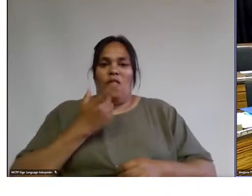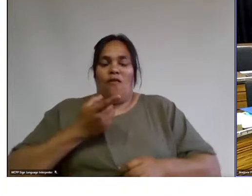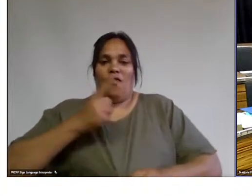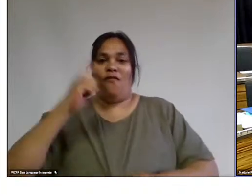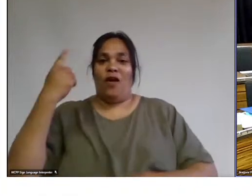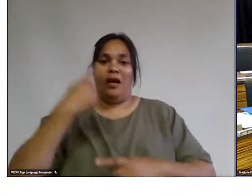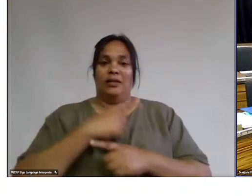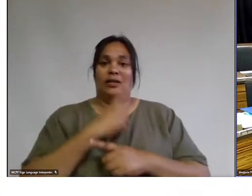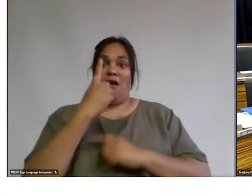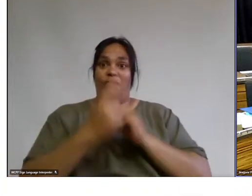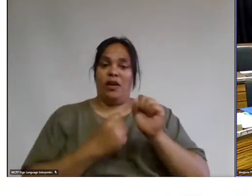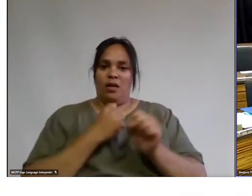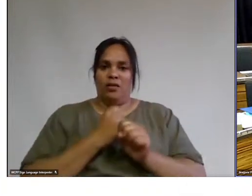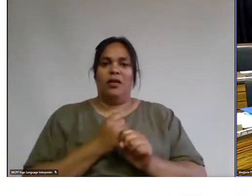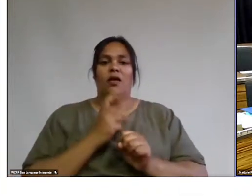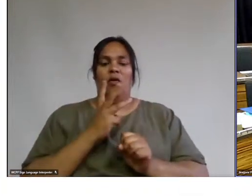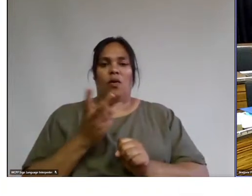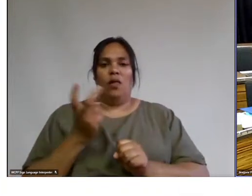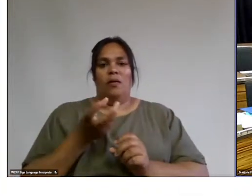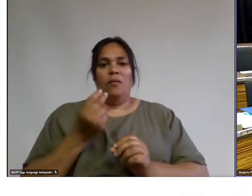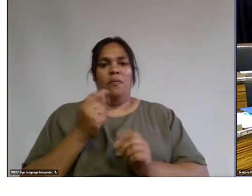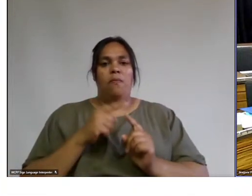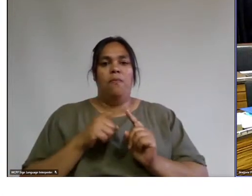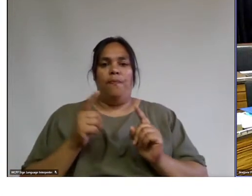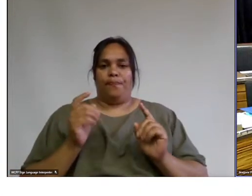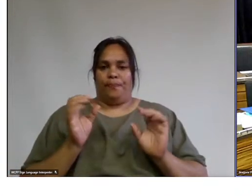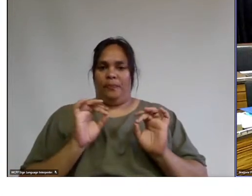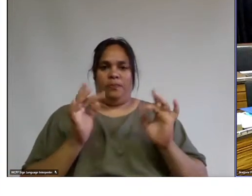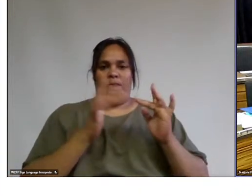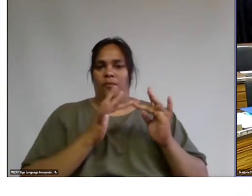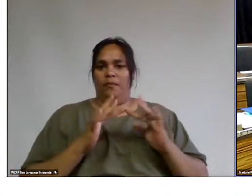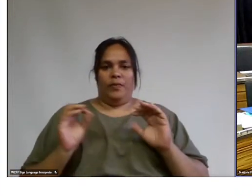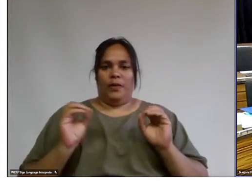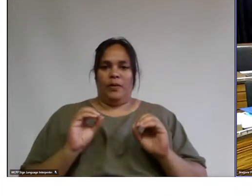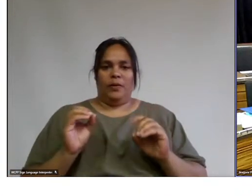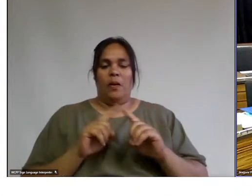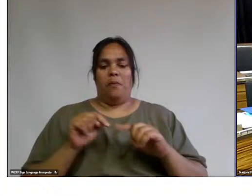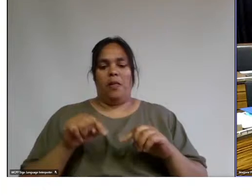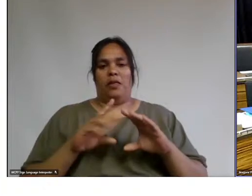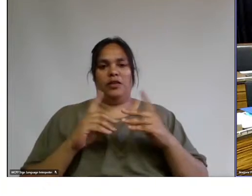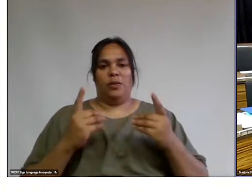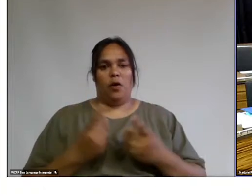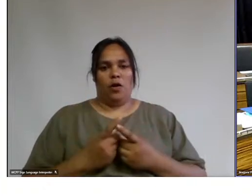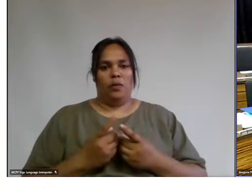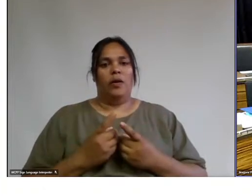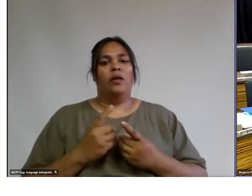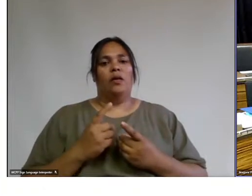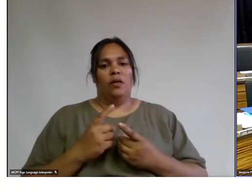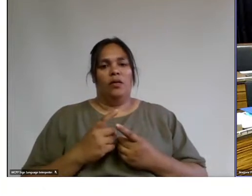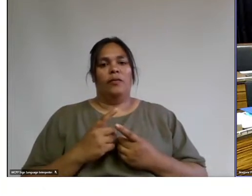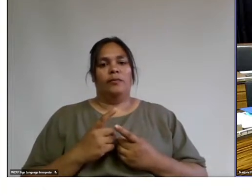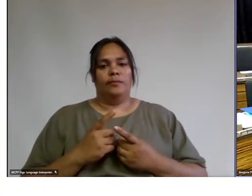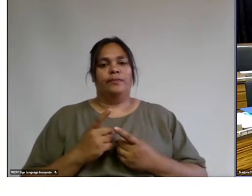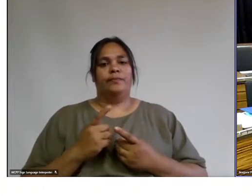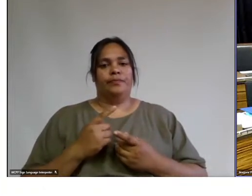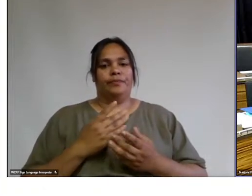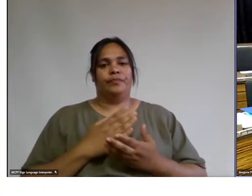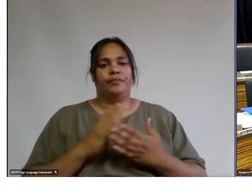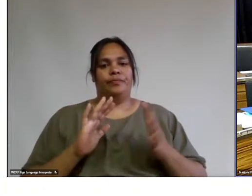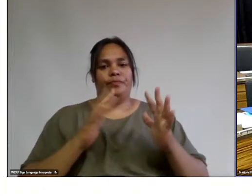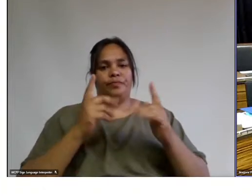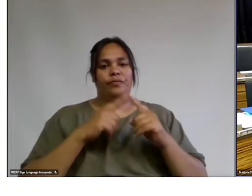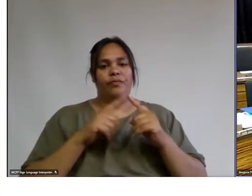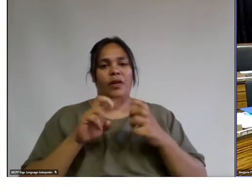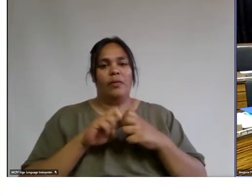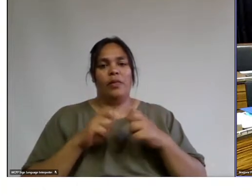day of next year. We have not had any contact with anybody inside this department who will then come for a place, and the problem